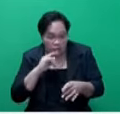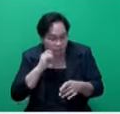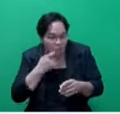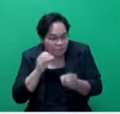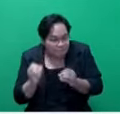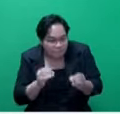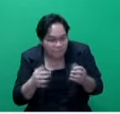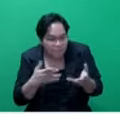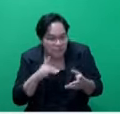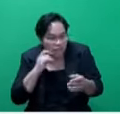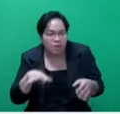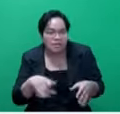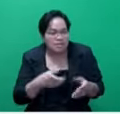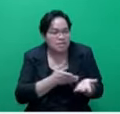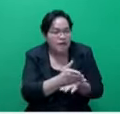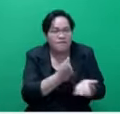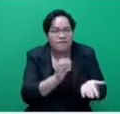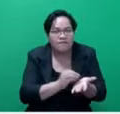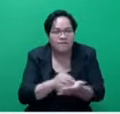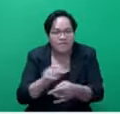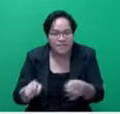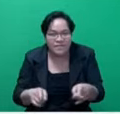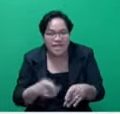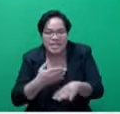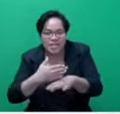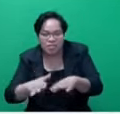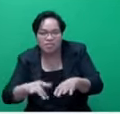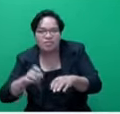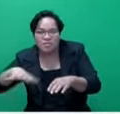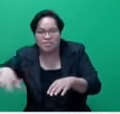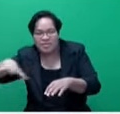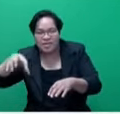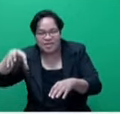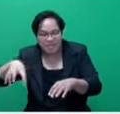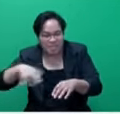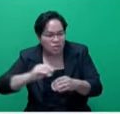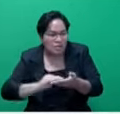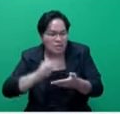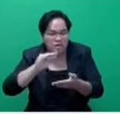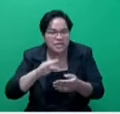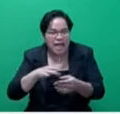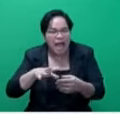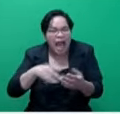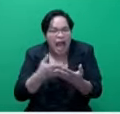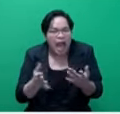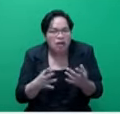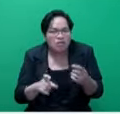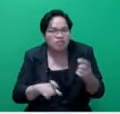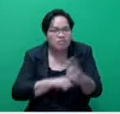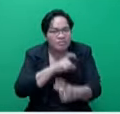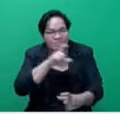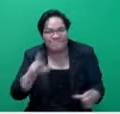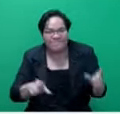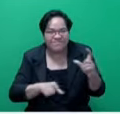deliver solid waste services, develop a new transfer station, and increase composting and recycling program. This